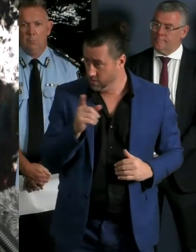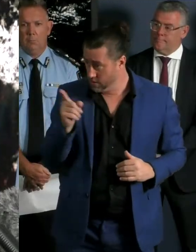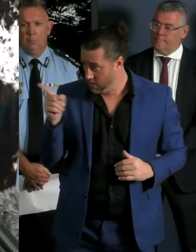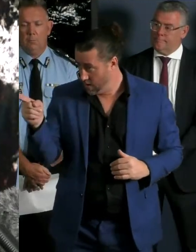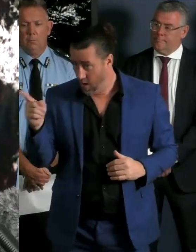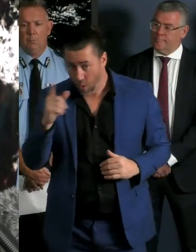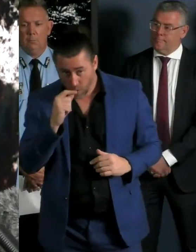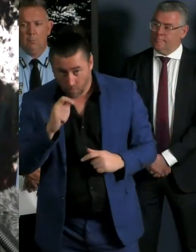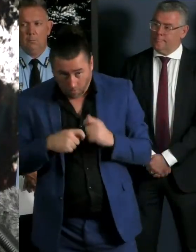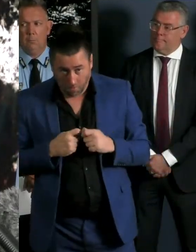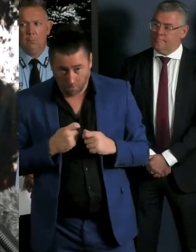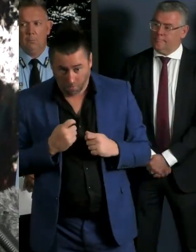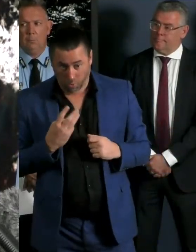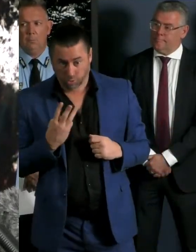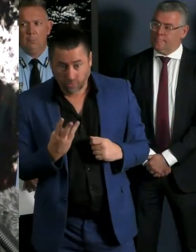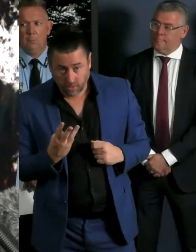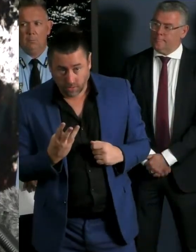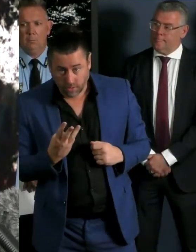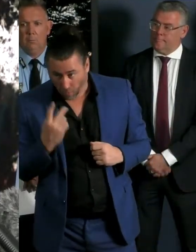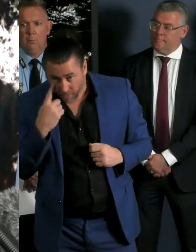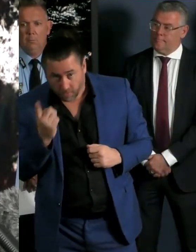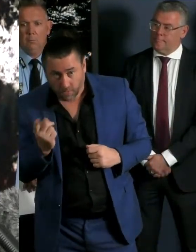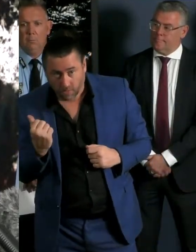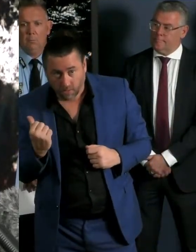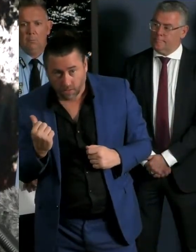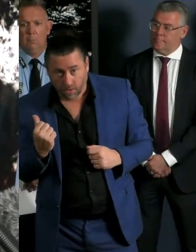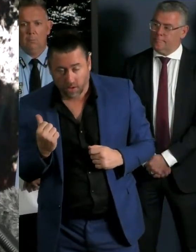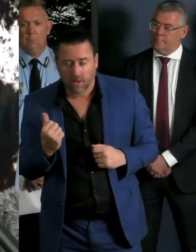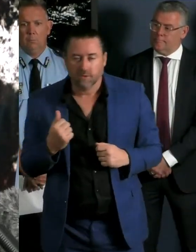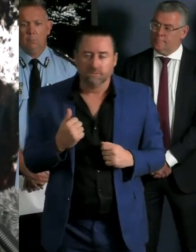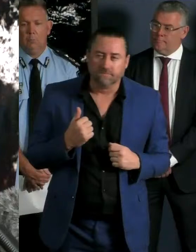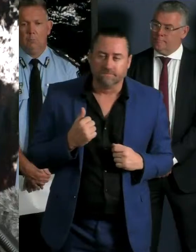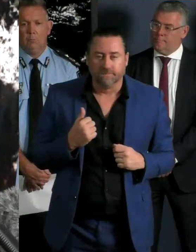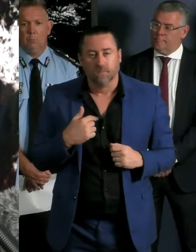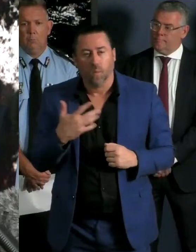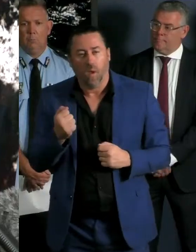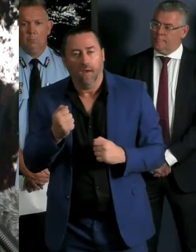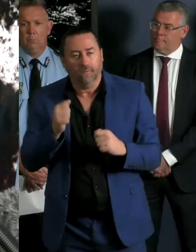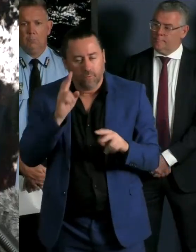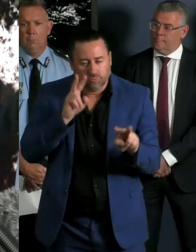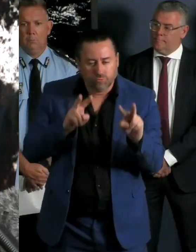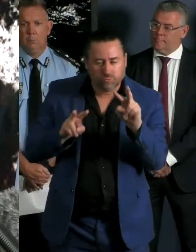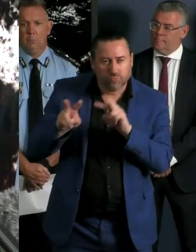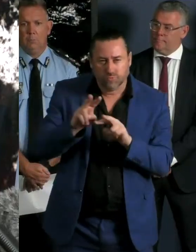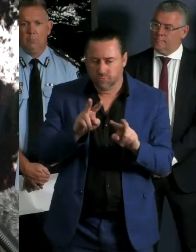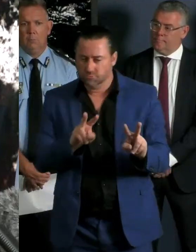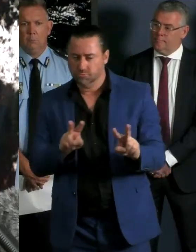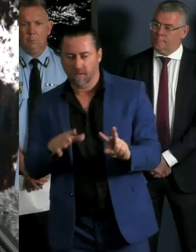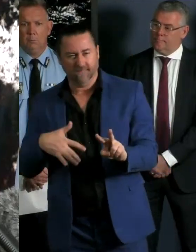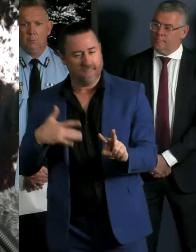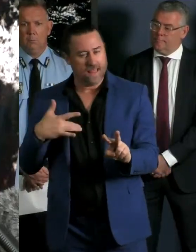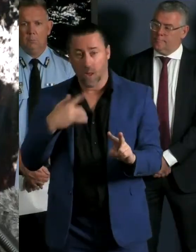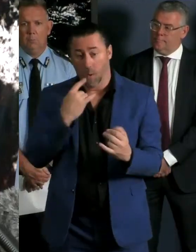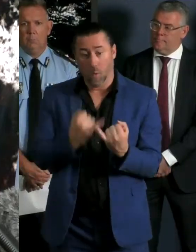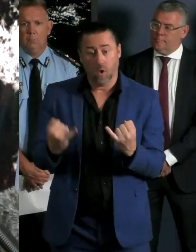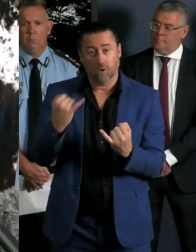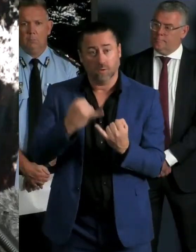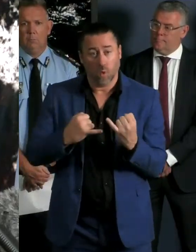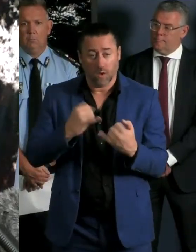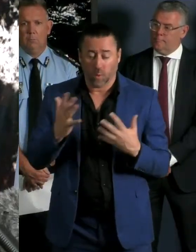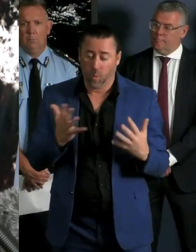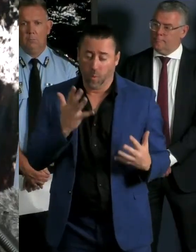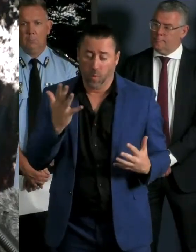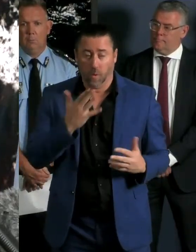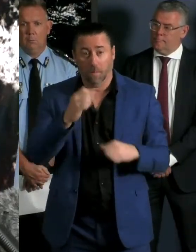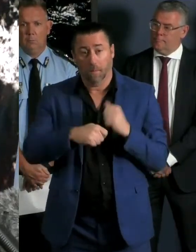develop beyond Category 2 side? At this stage, there's no indication that we will see this system intensify into a